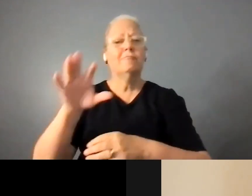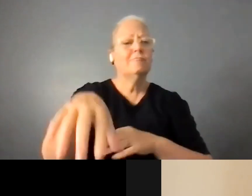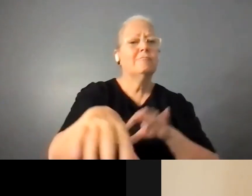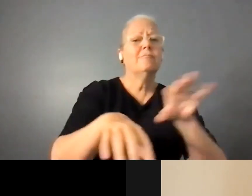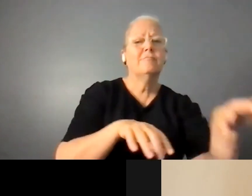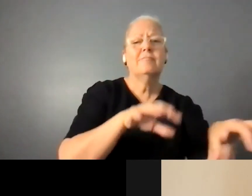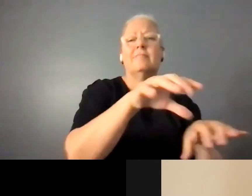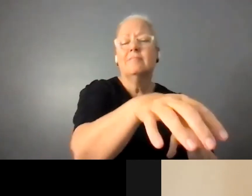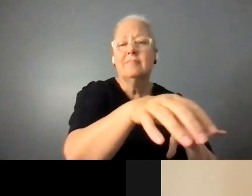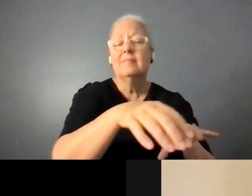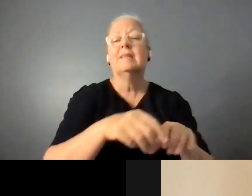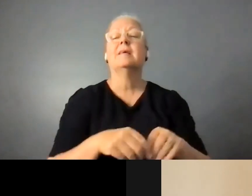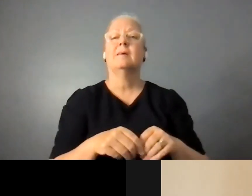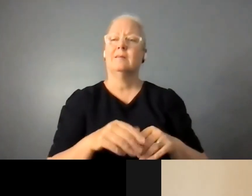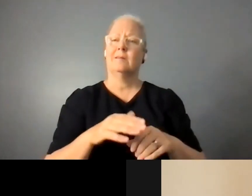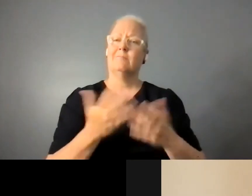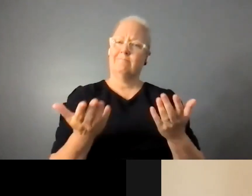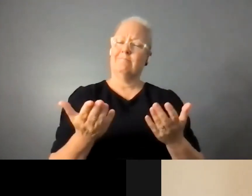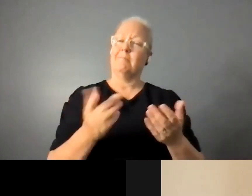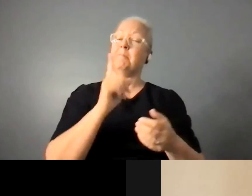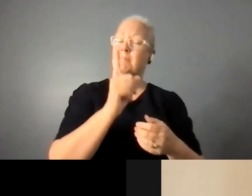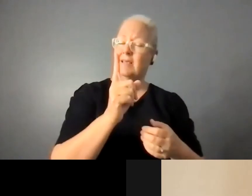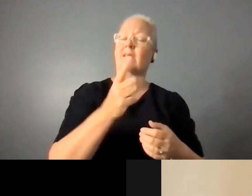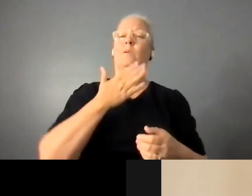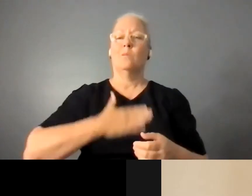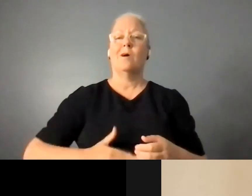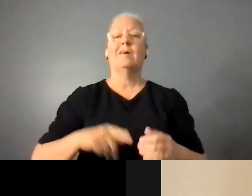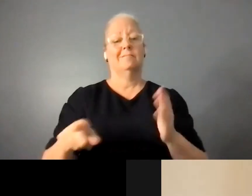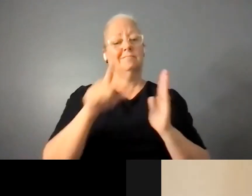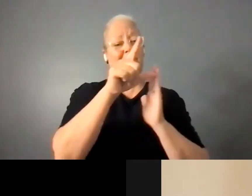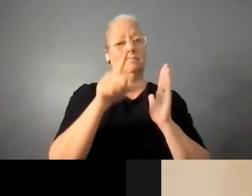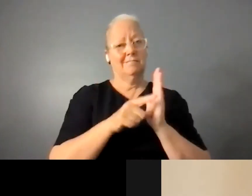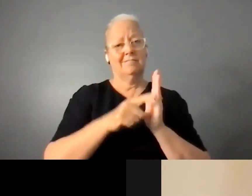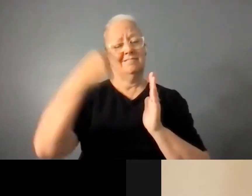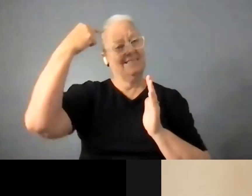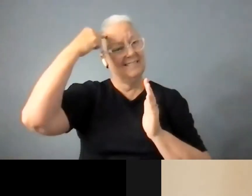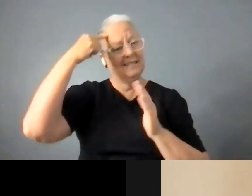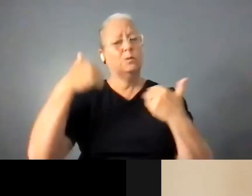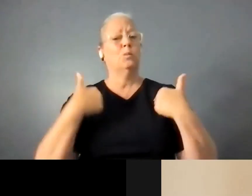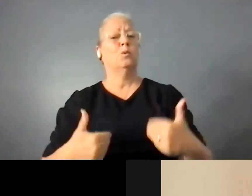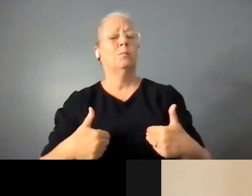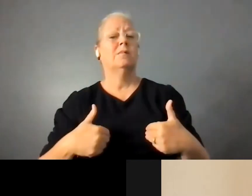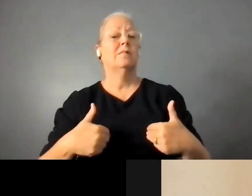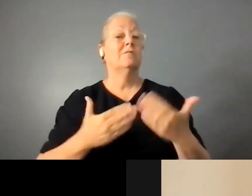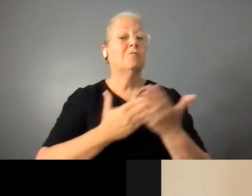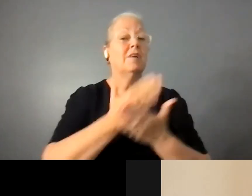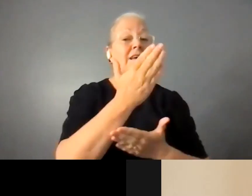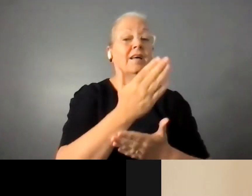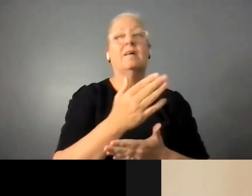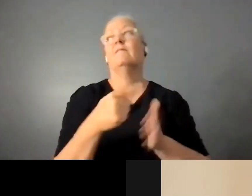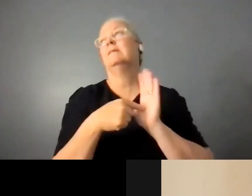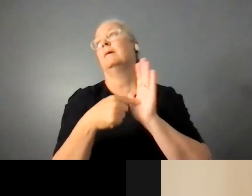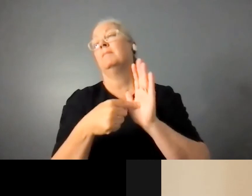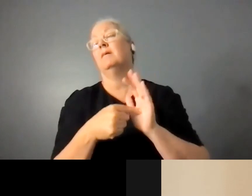to do this, we have to reform the laws to take into account human rights, like the rights to recreation or